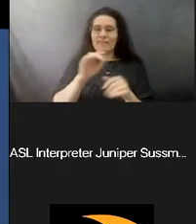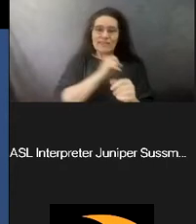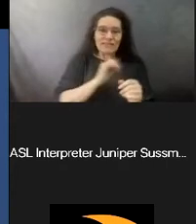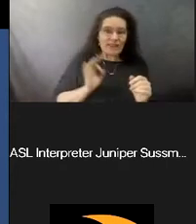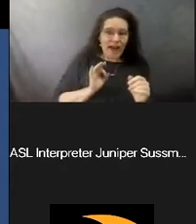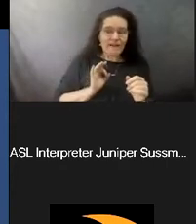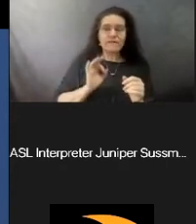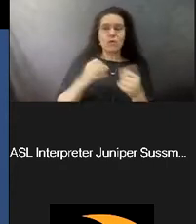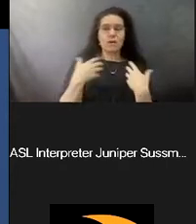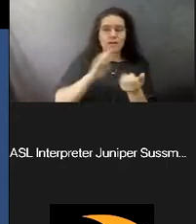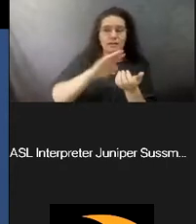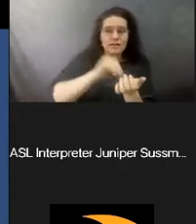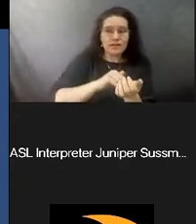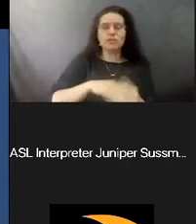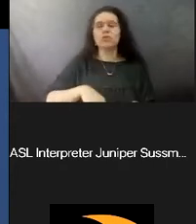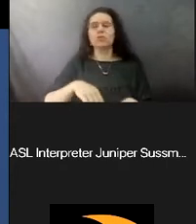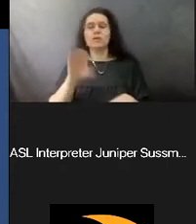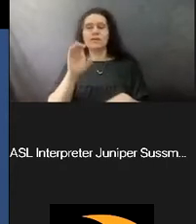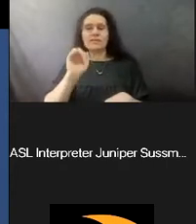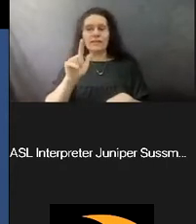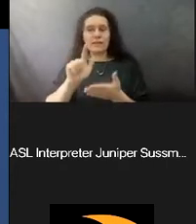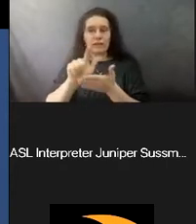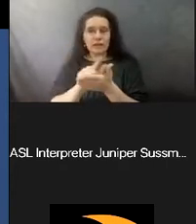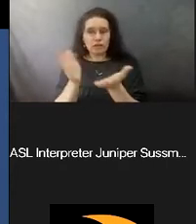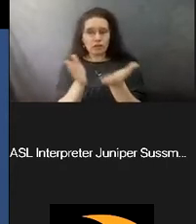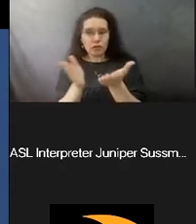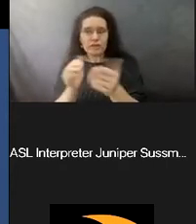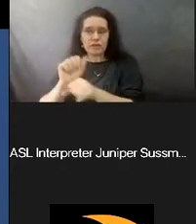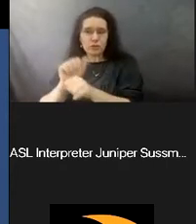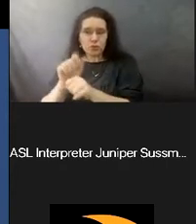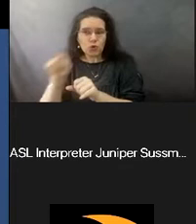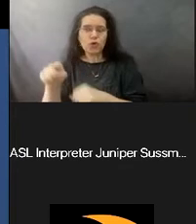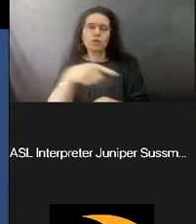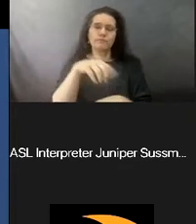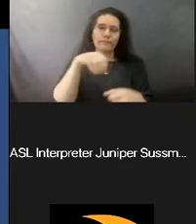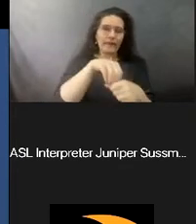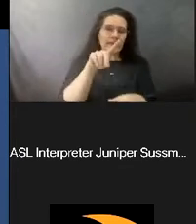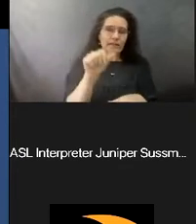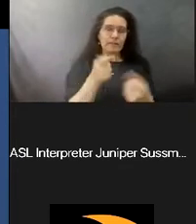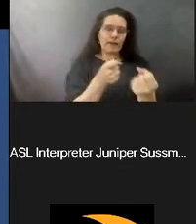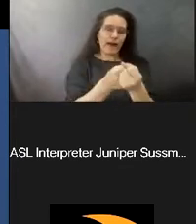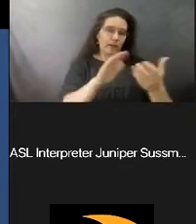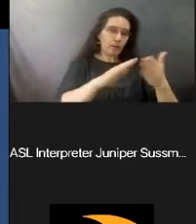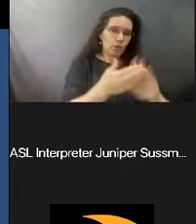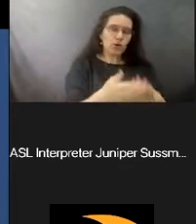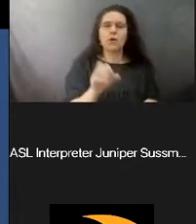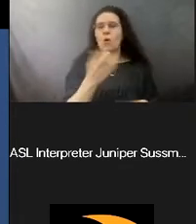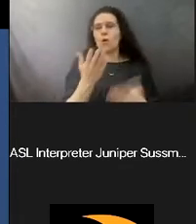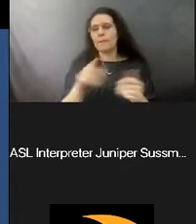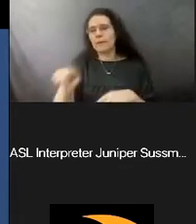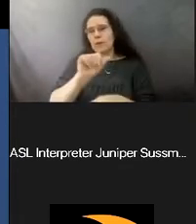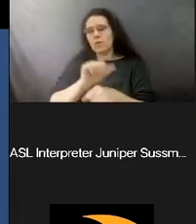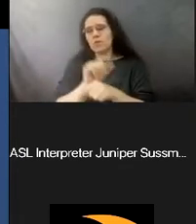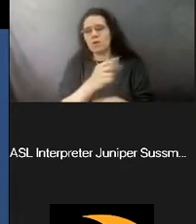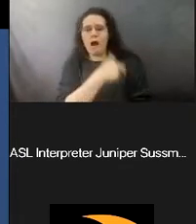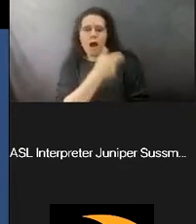with civil legal services? Are you a member of the disability advocates community? Are you with a hospital, a university, or